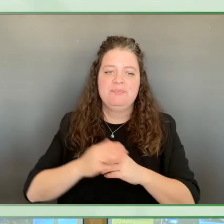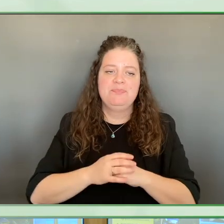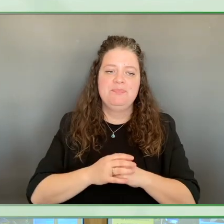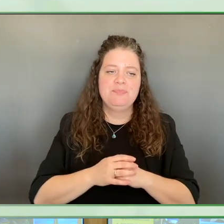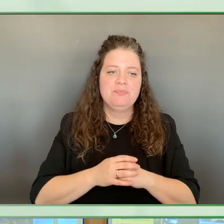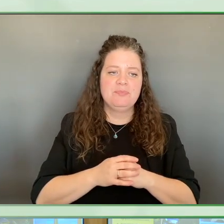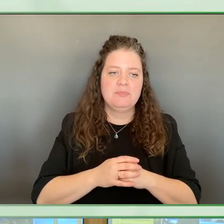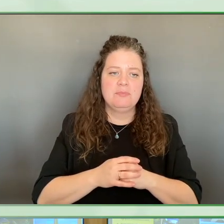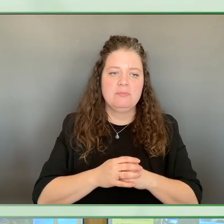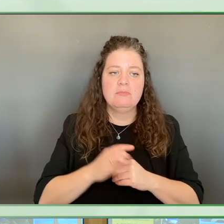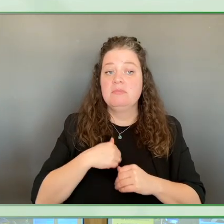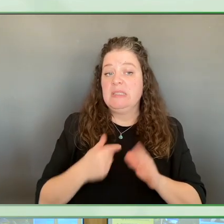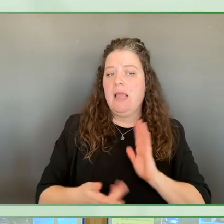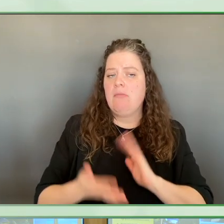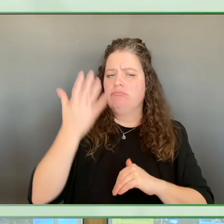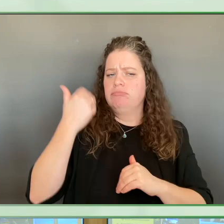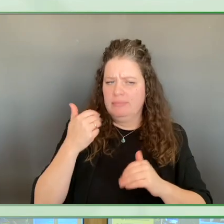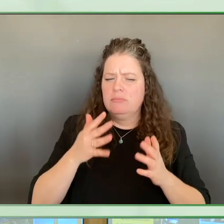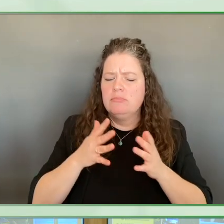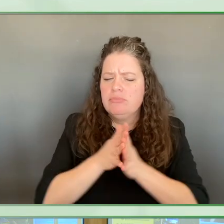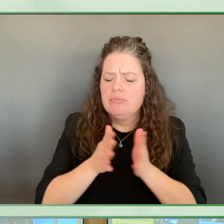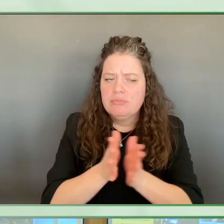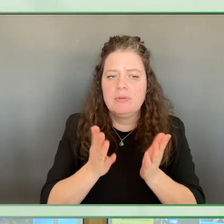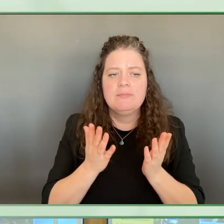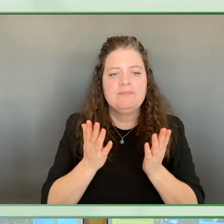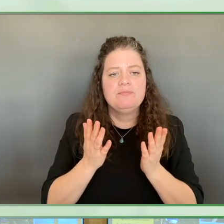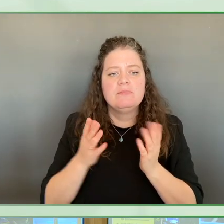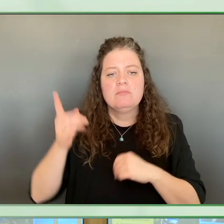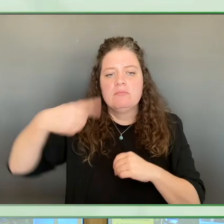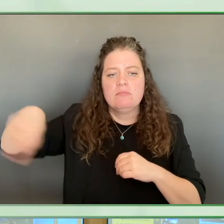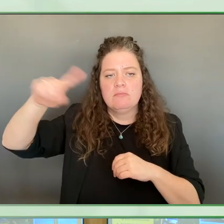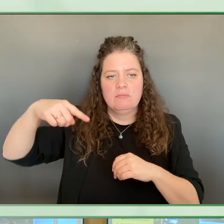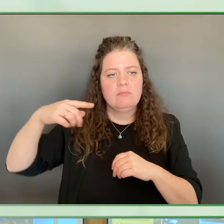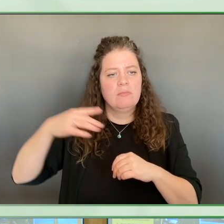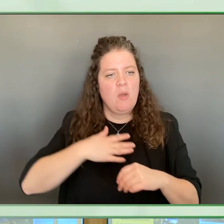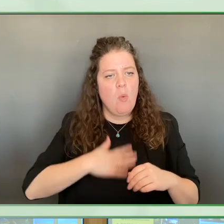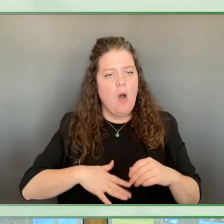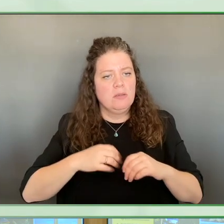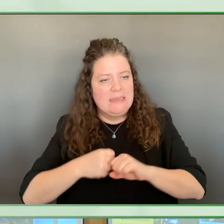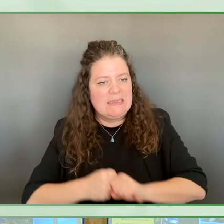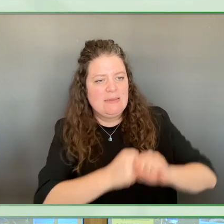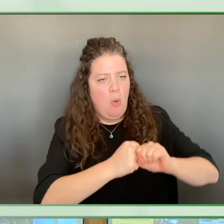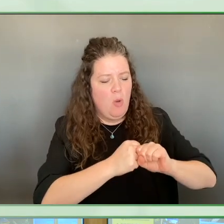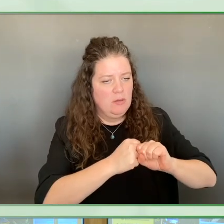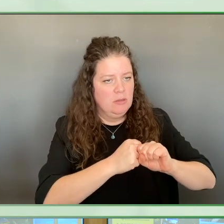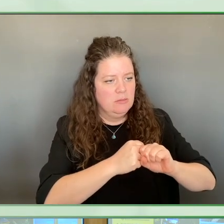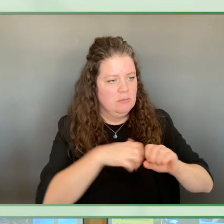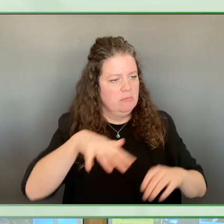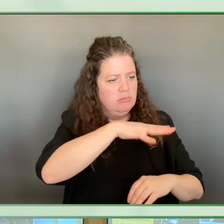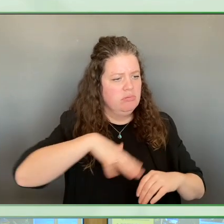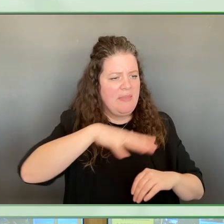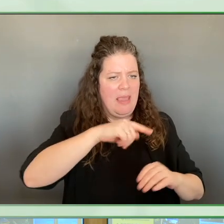the initiatives that go to low and middle income countries to support end up disrupting the market. But I am not